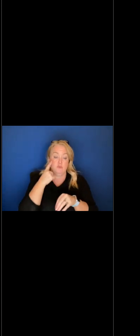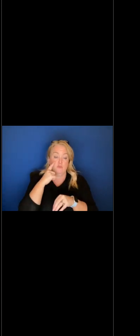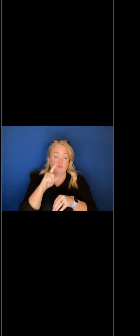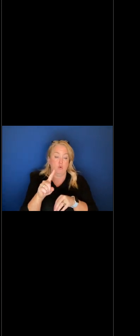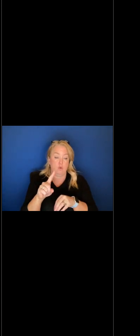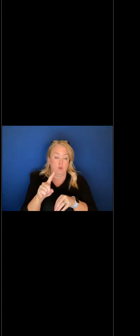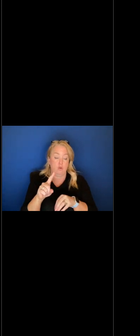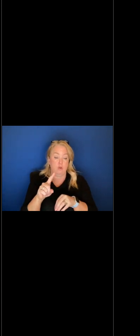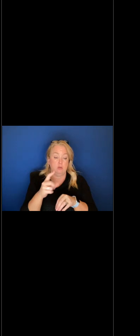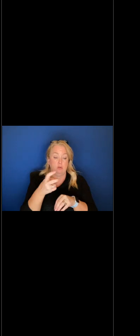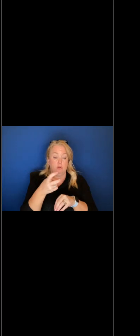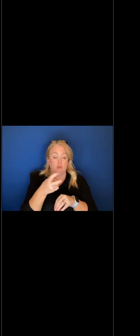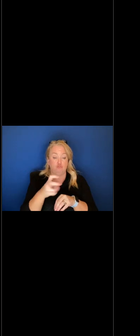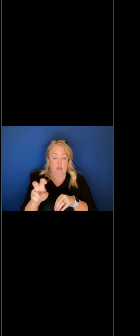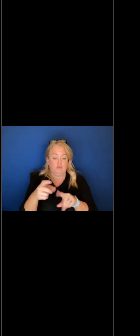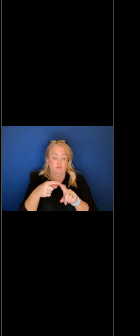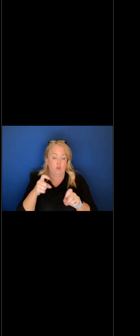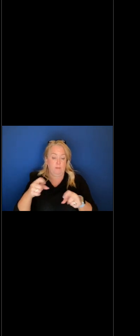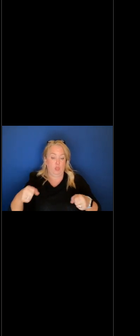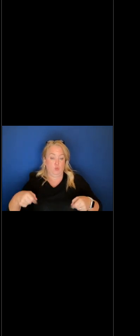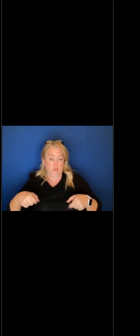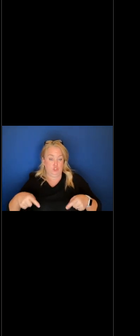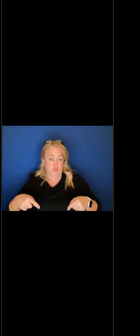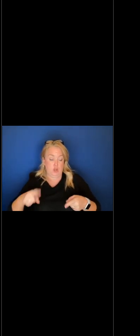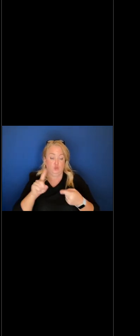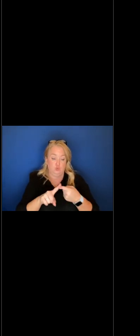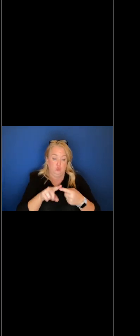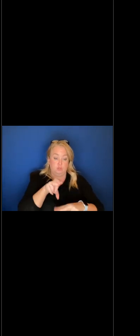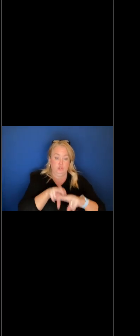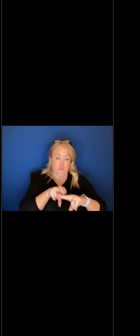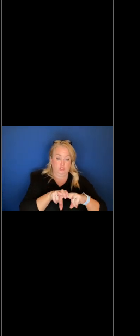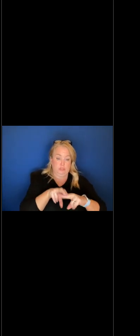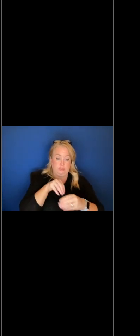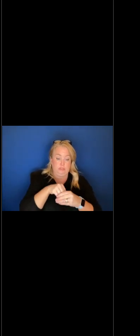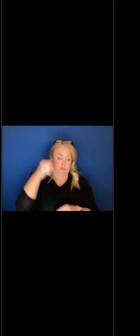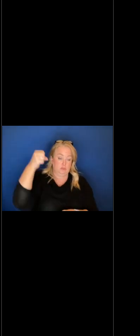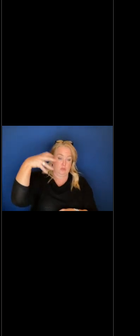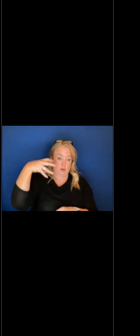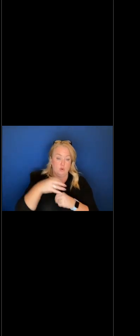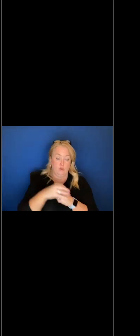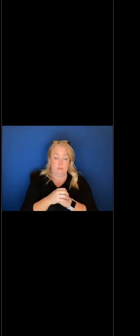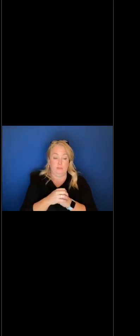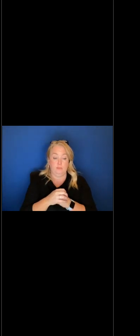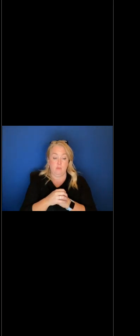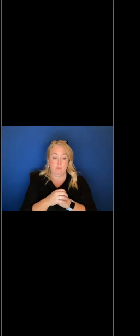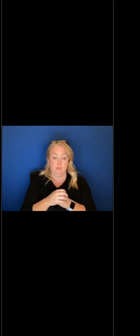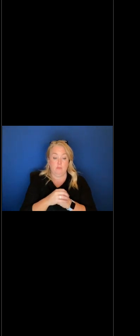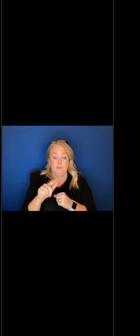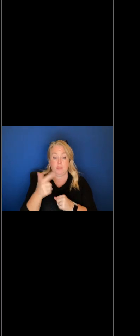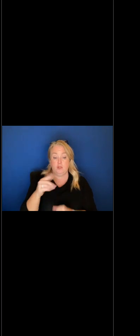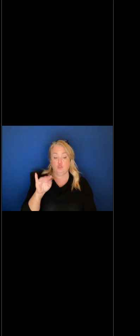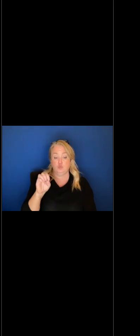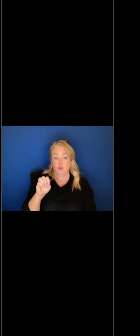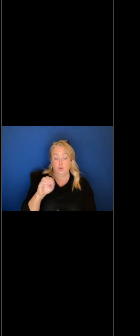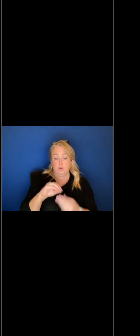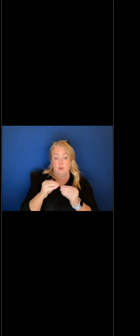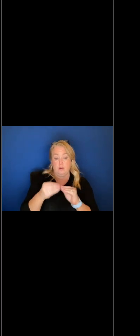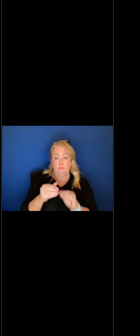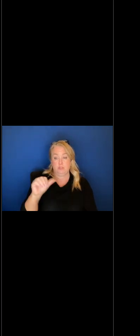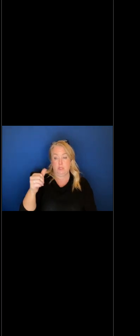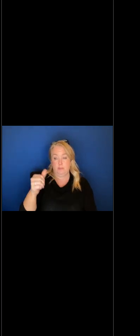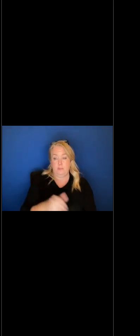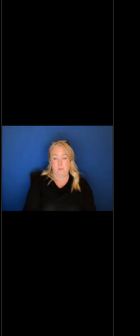to transfer from the wheelchair to the shower seat. And back to you, Joe, for knowledge check 10.